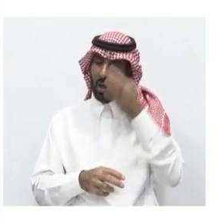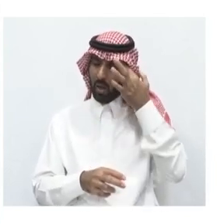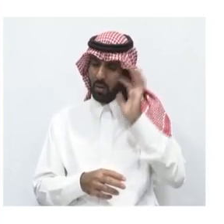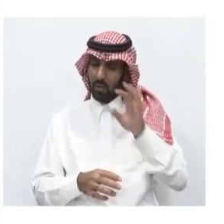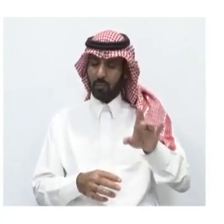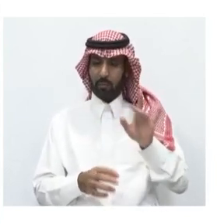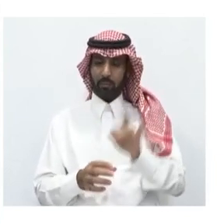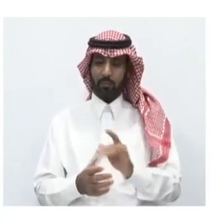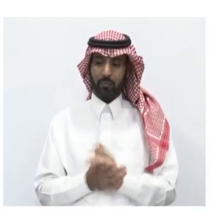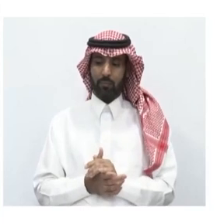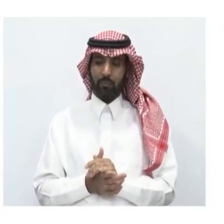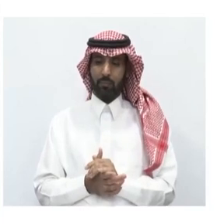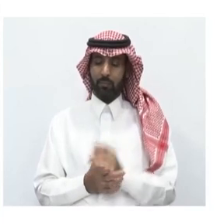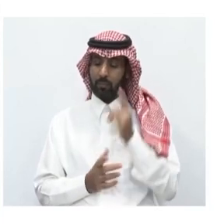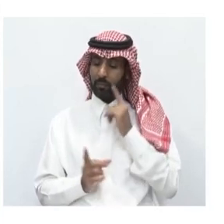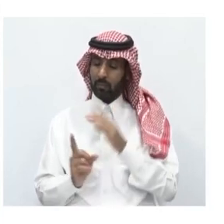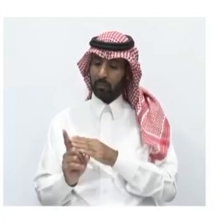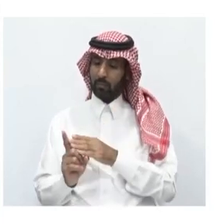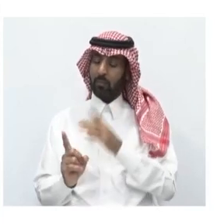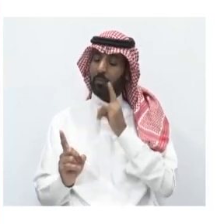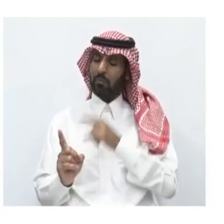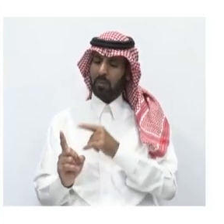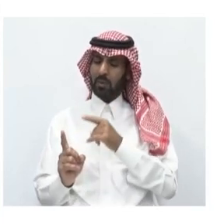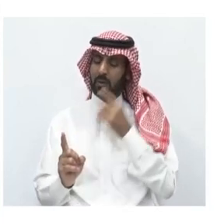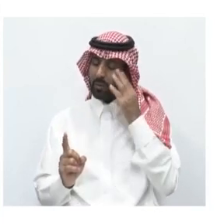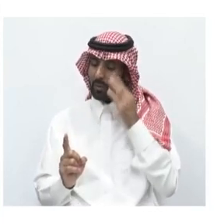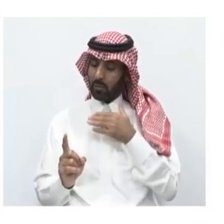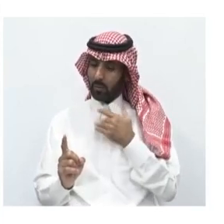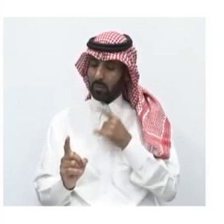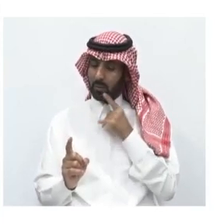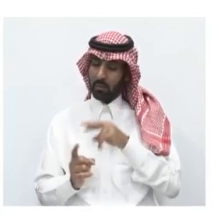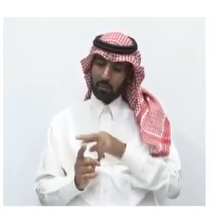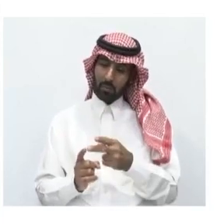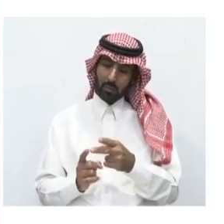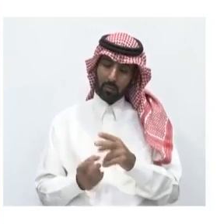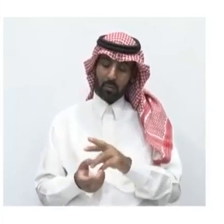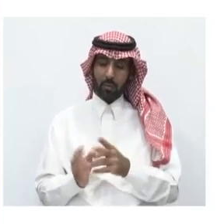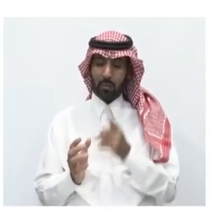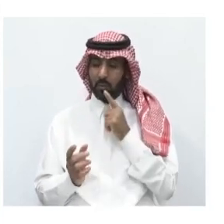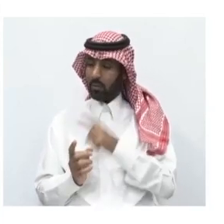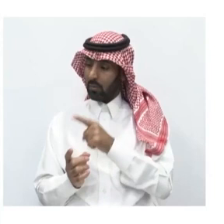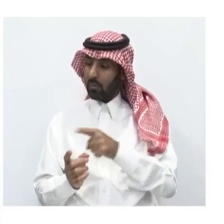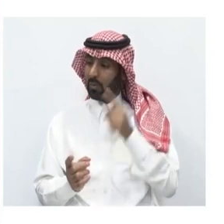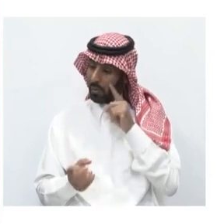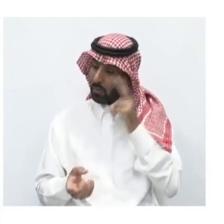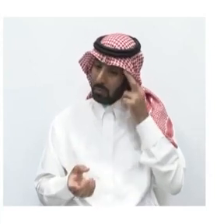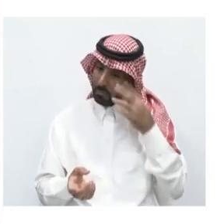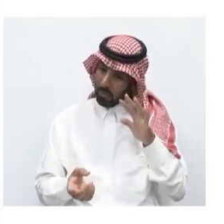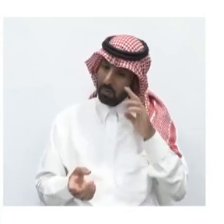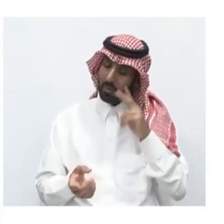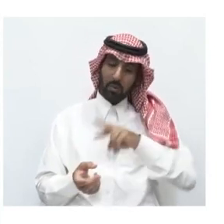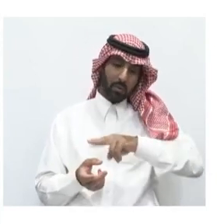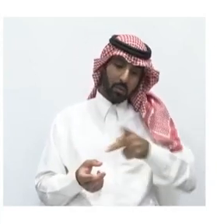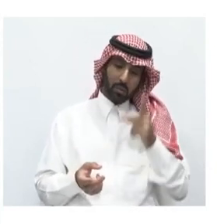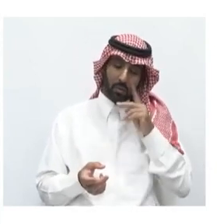flights? Please try to understand. The problem is that if we gave you the seat, it wouldn't be fair to other passengers who might also want